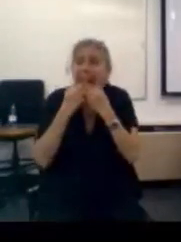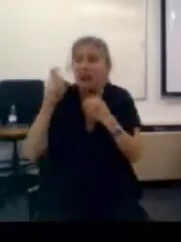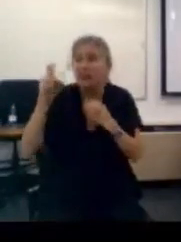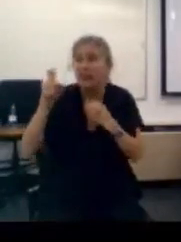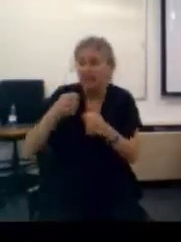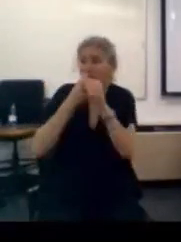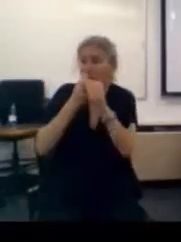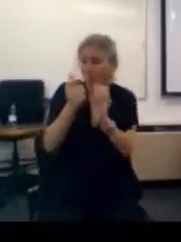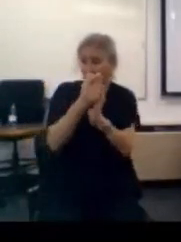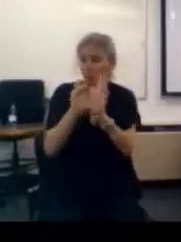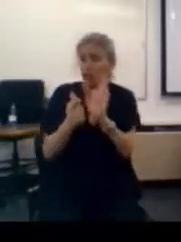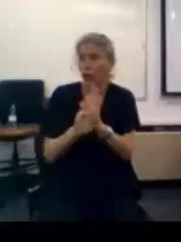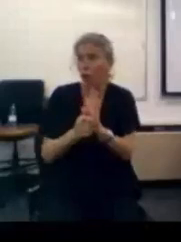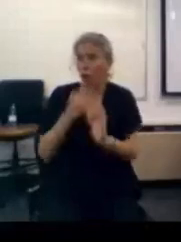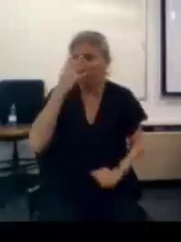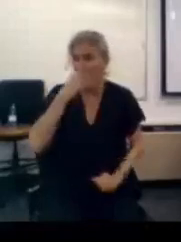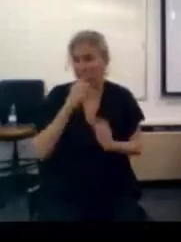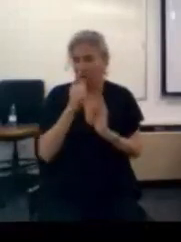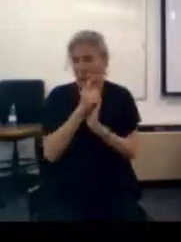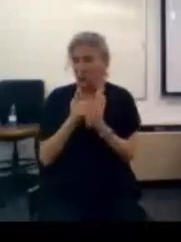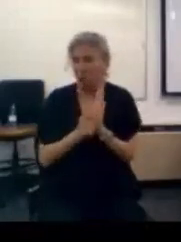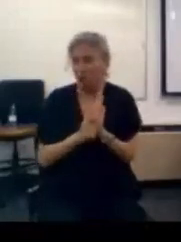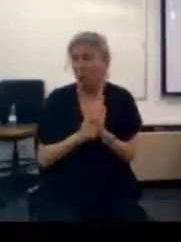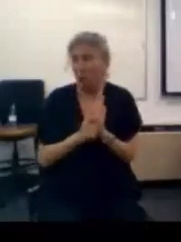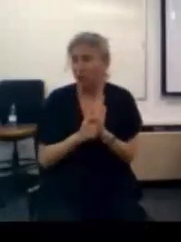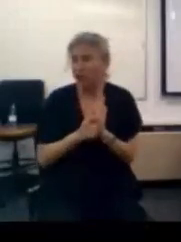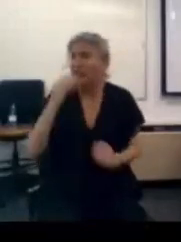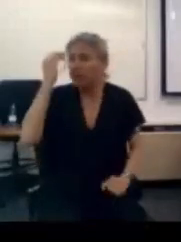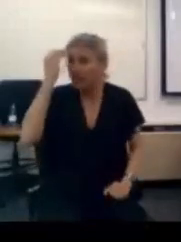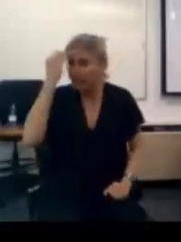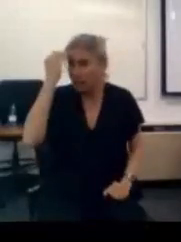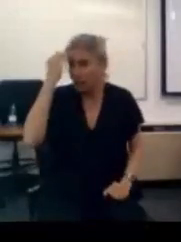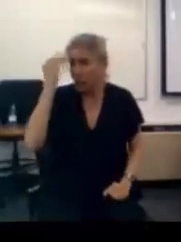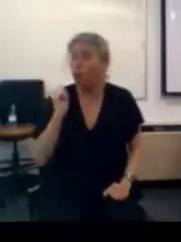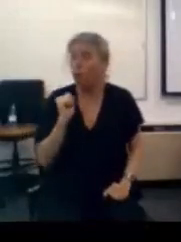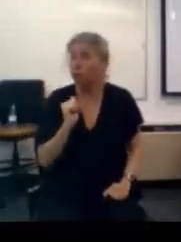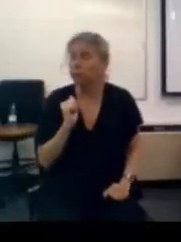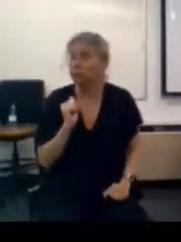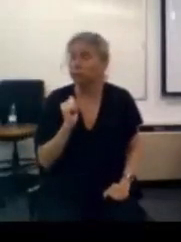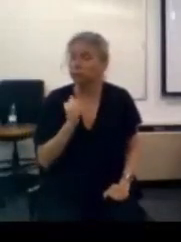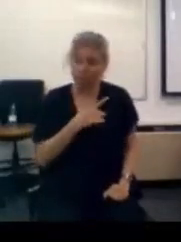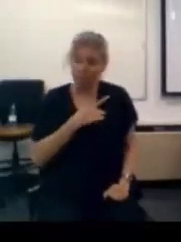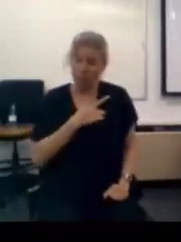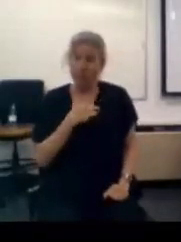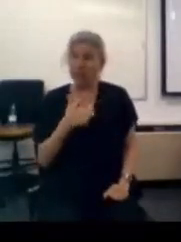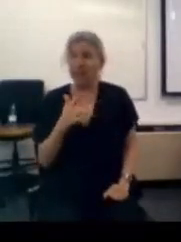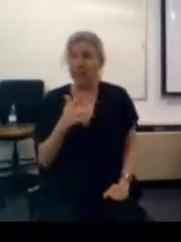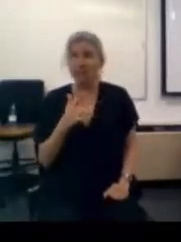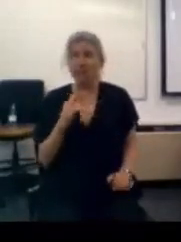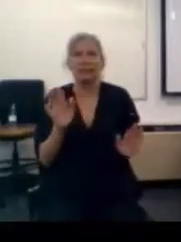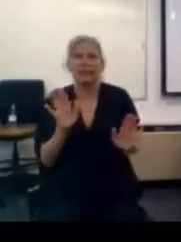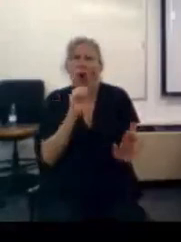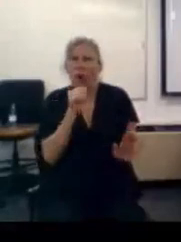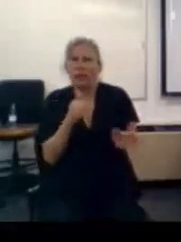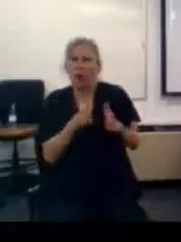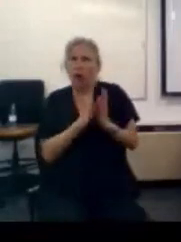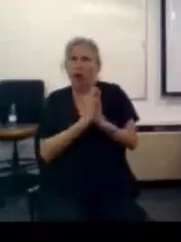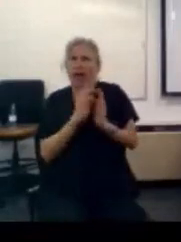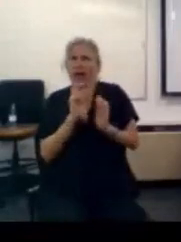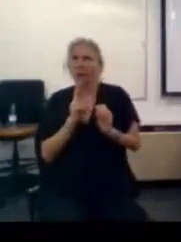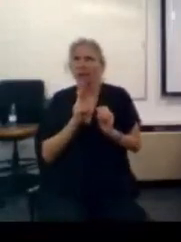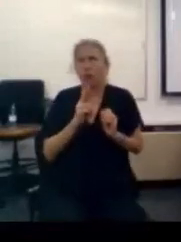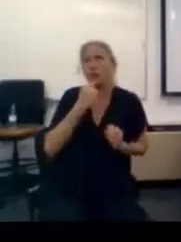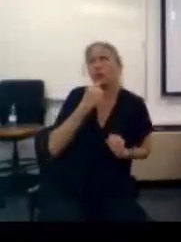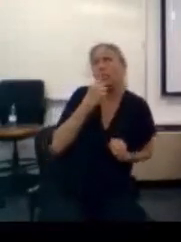even care that they need to follow these laws because they know that we usually do